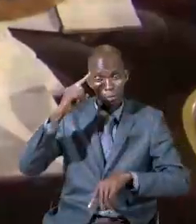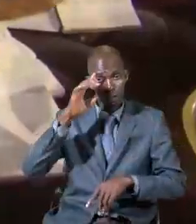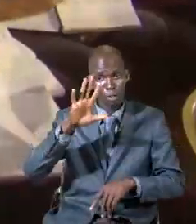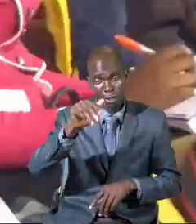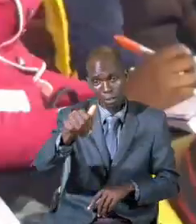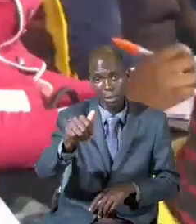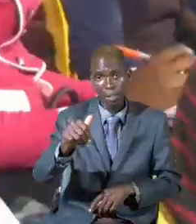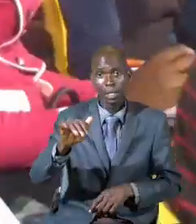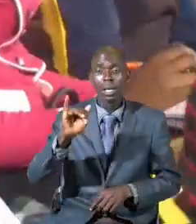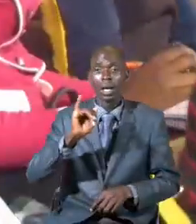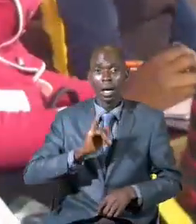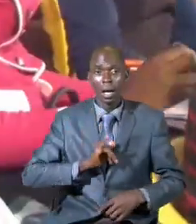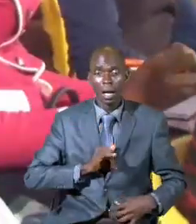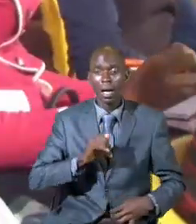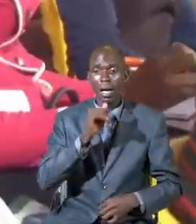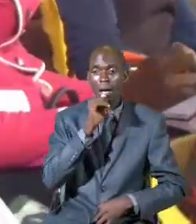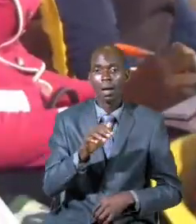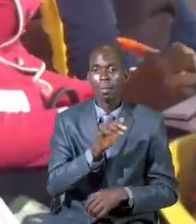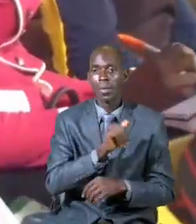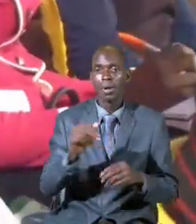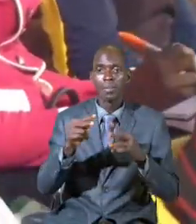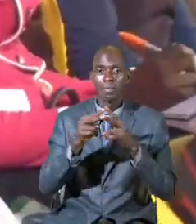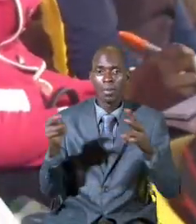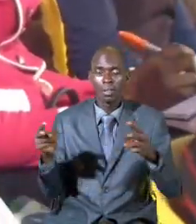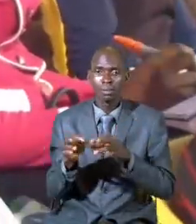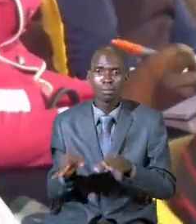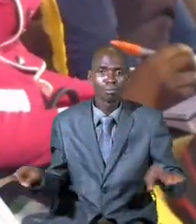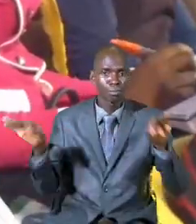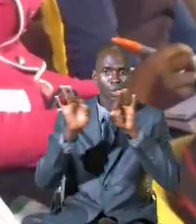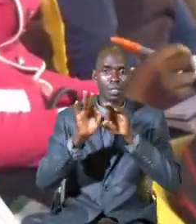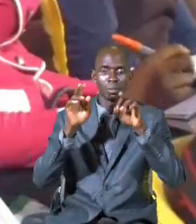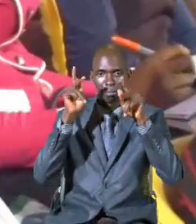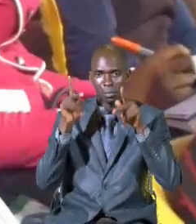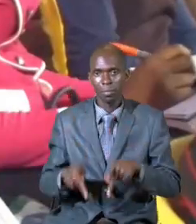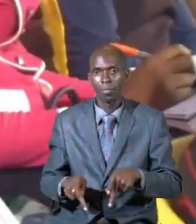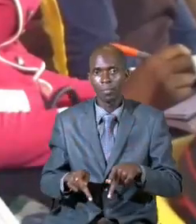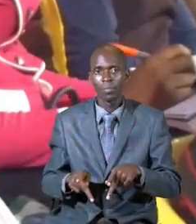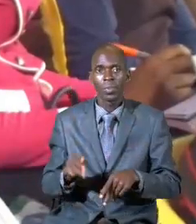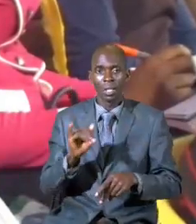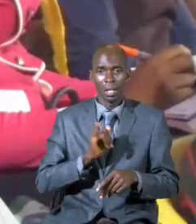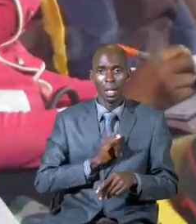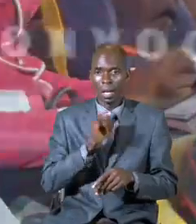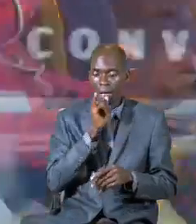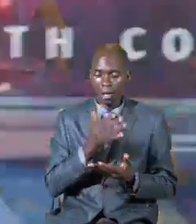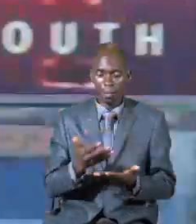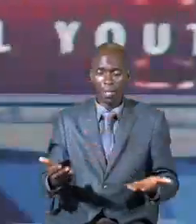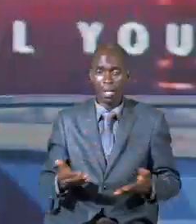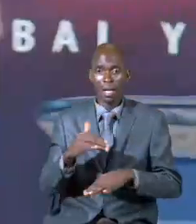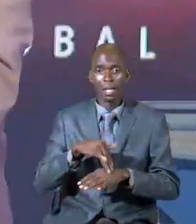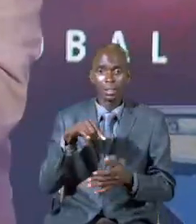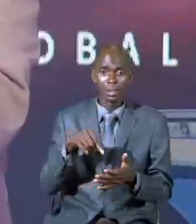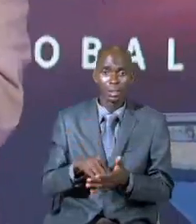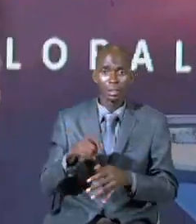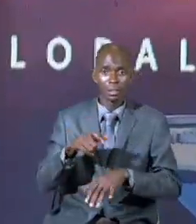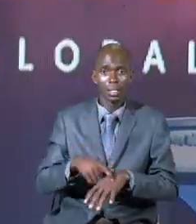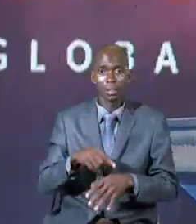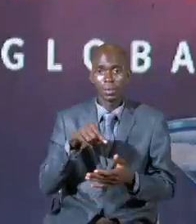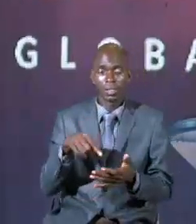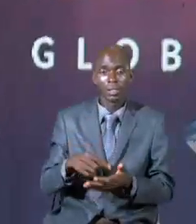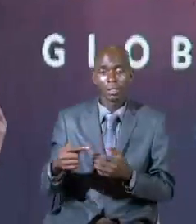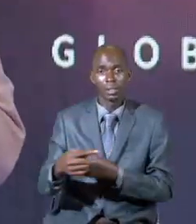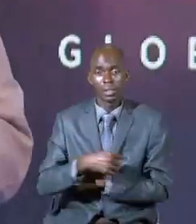important person. I am here at this moment, this day, this week, this year, this in